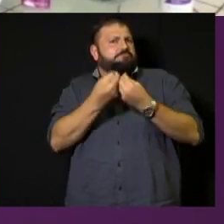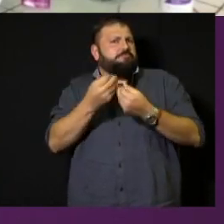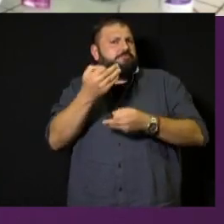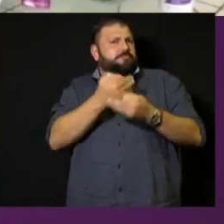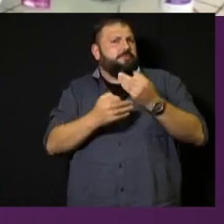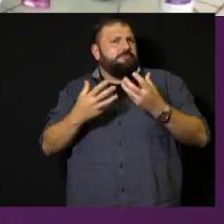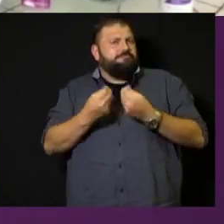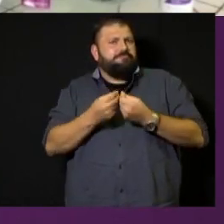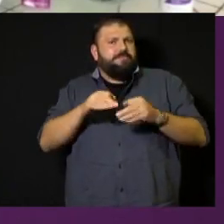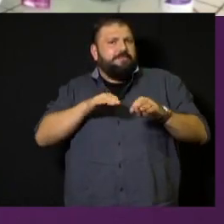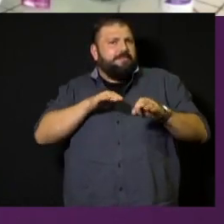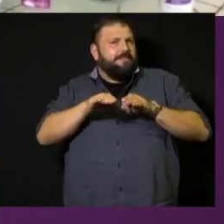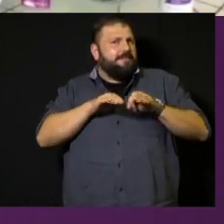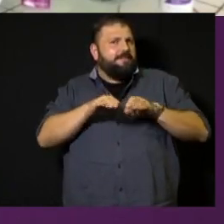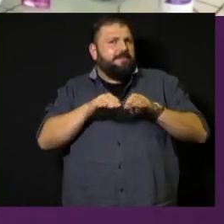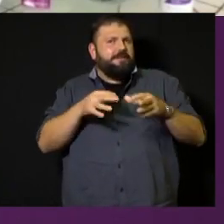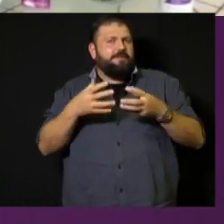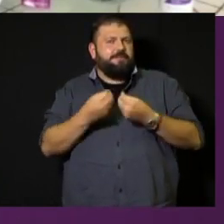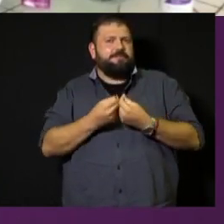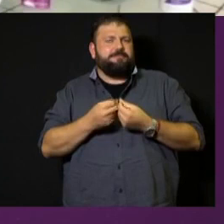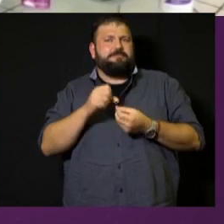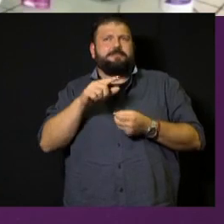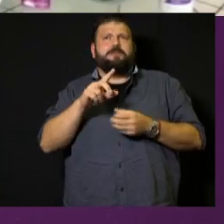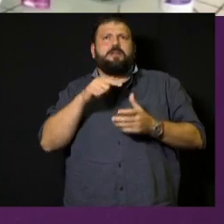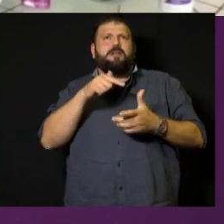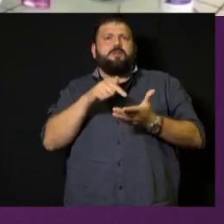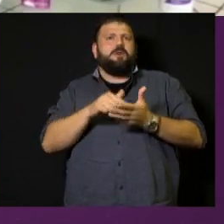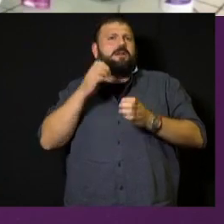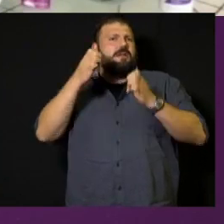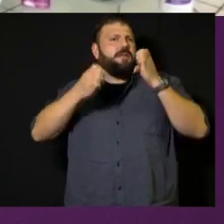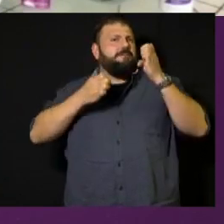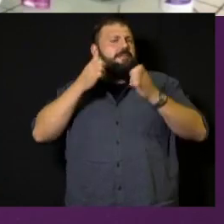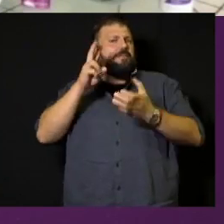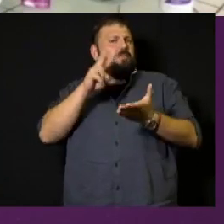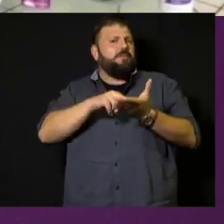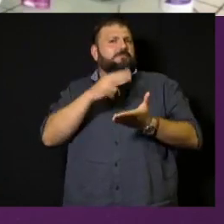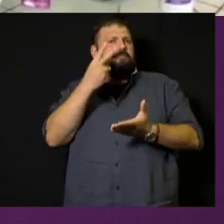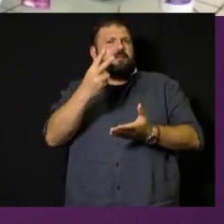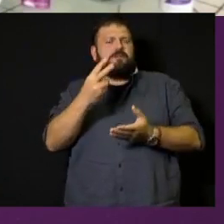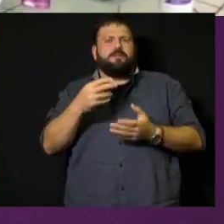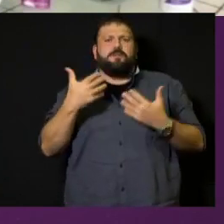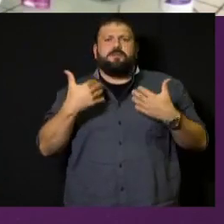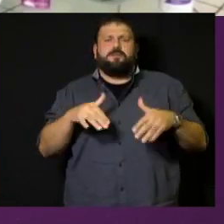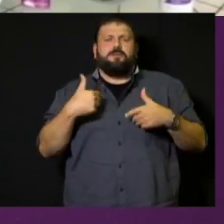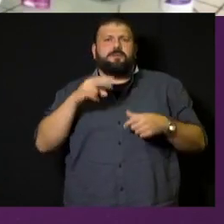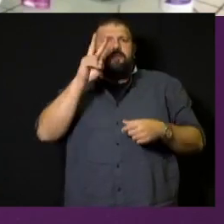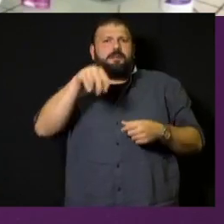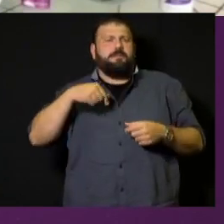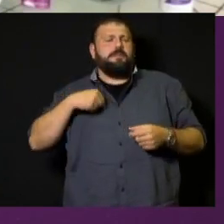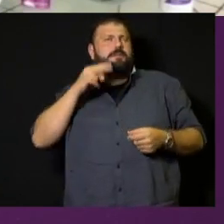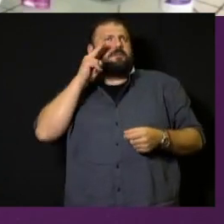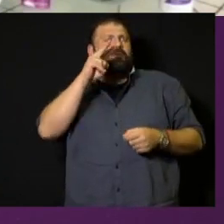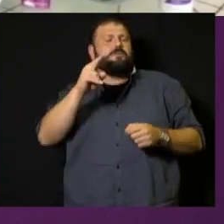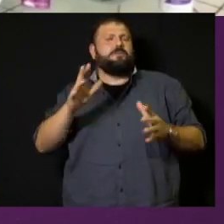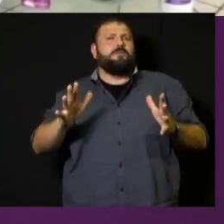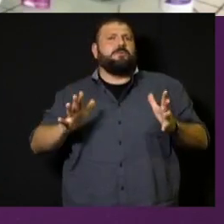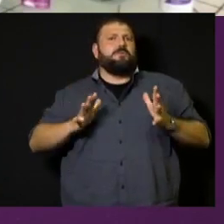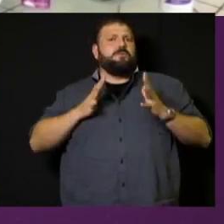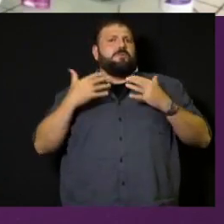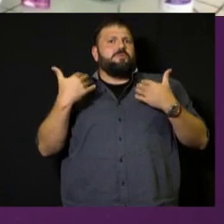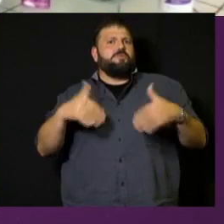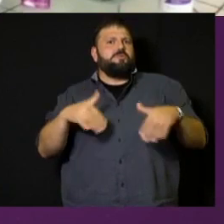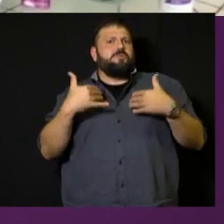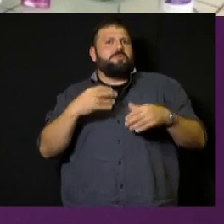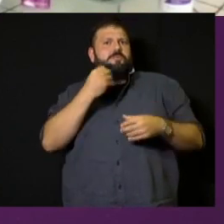when I joined this work model in the 2002 Extravaganzas, I was shocked with what I saw